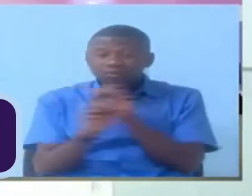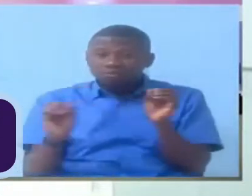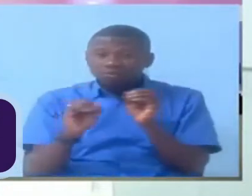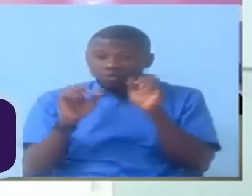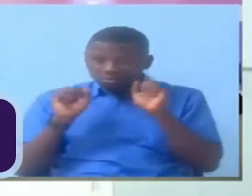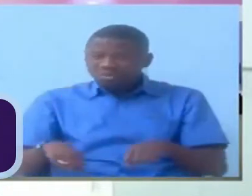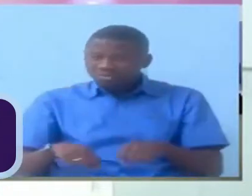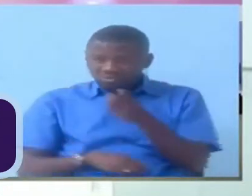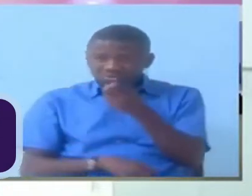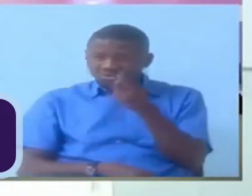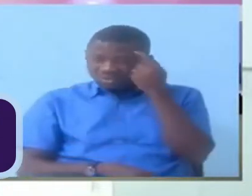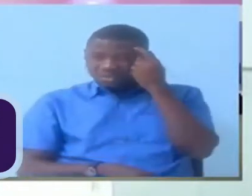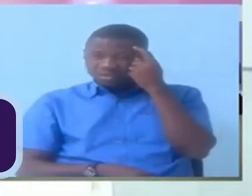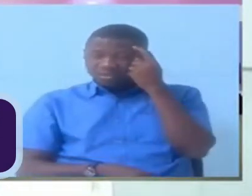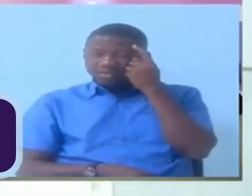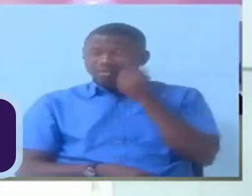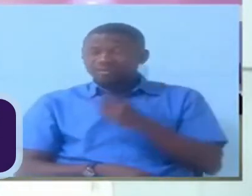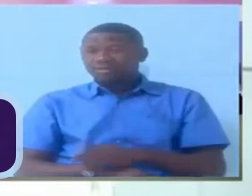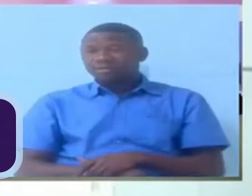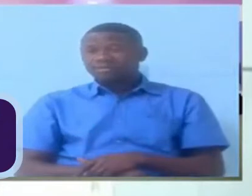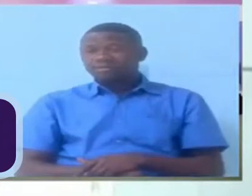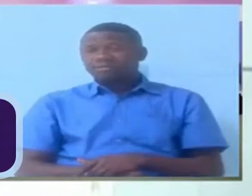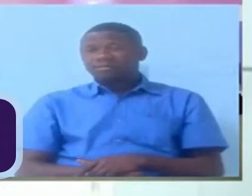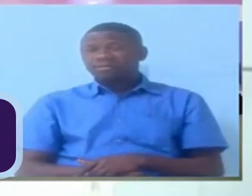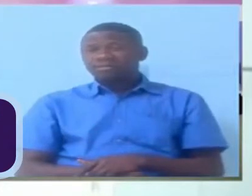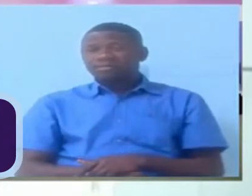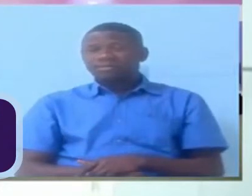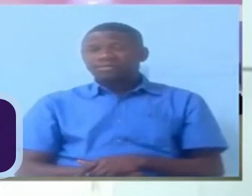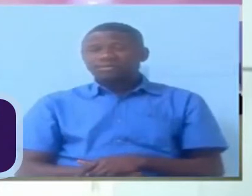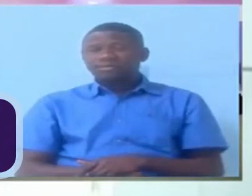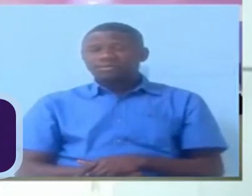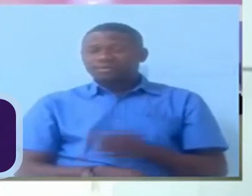fact, most of the senior officers,